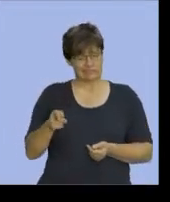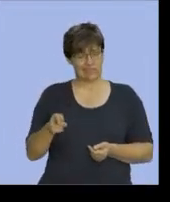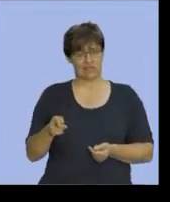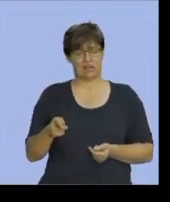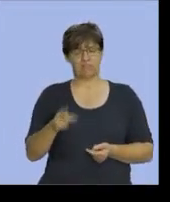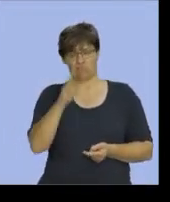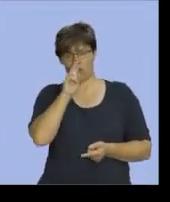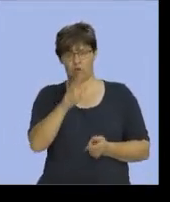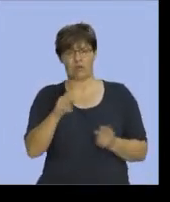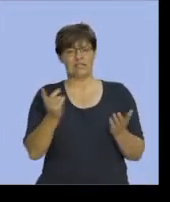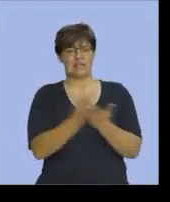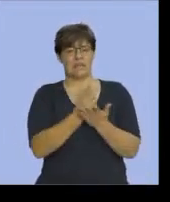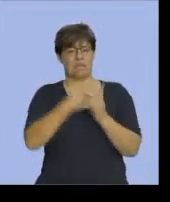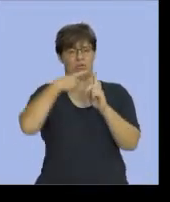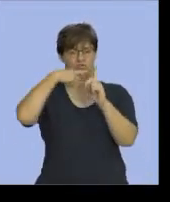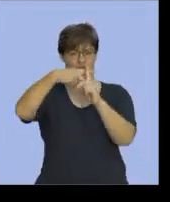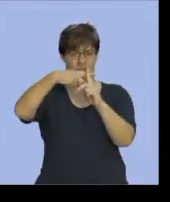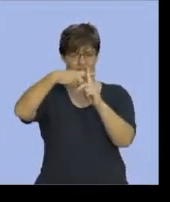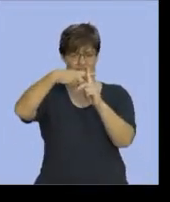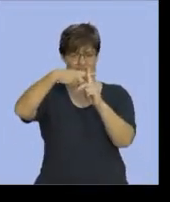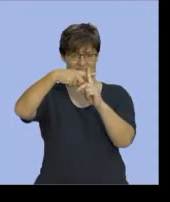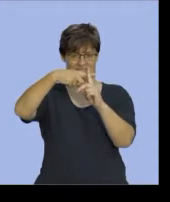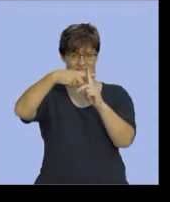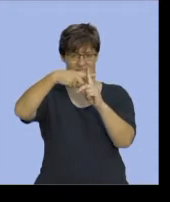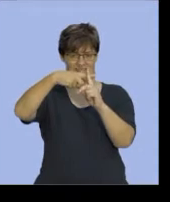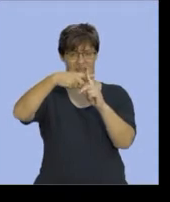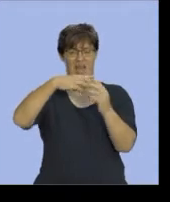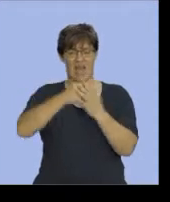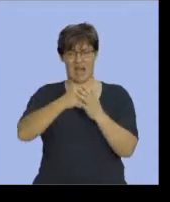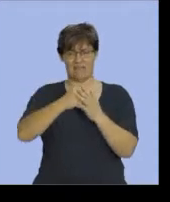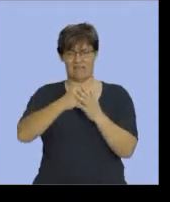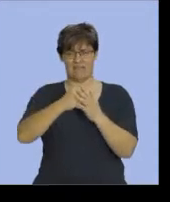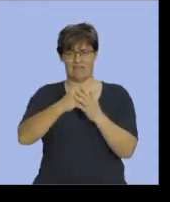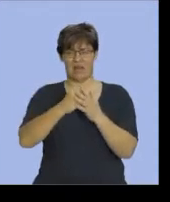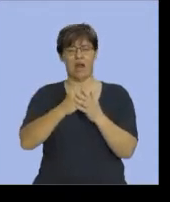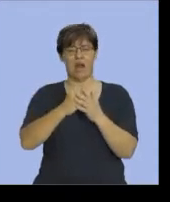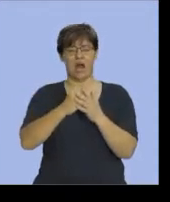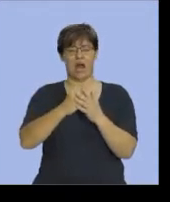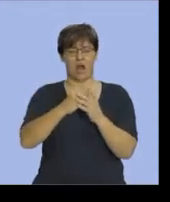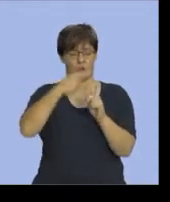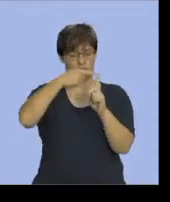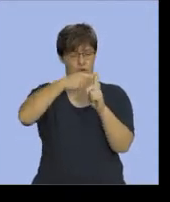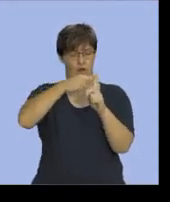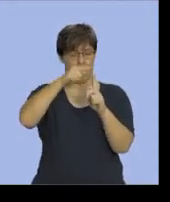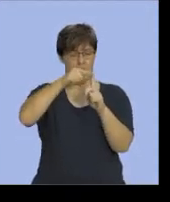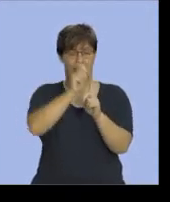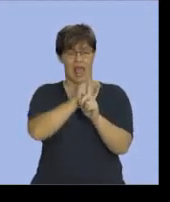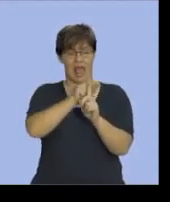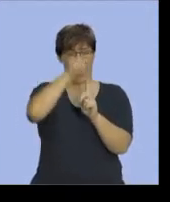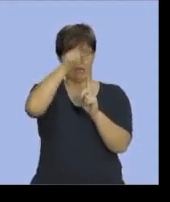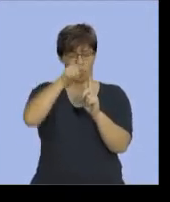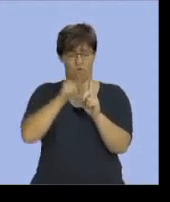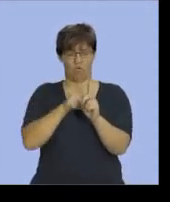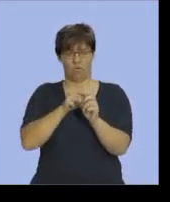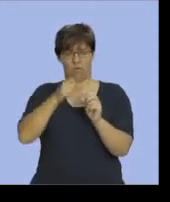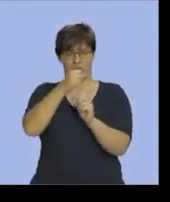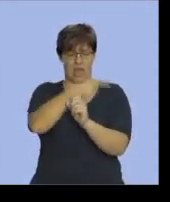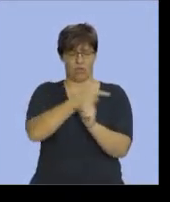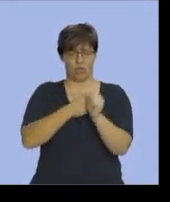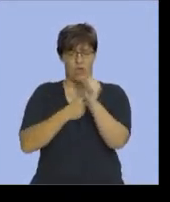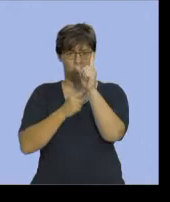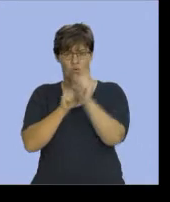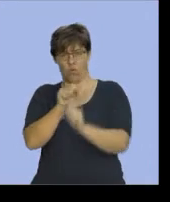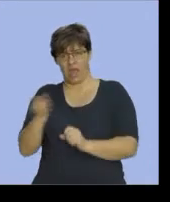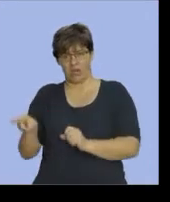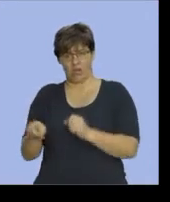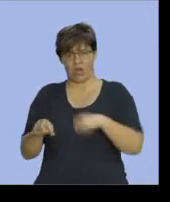something that looks like a cross, but with arrows at the end of every line, right, that we are having. It